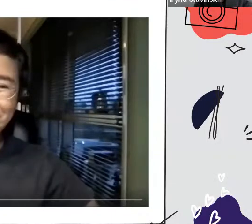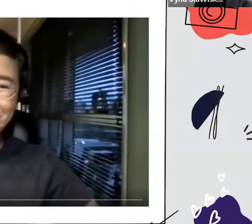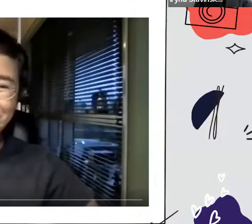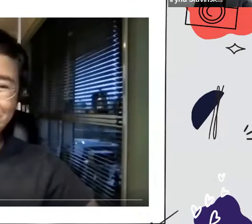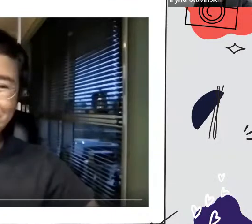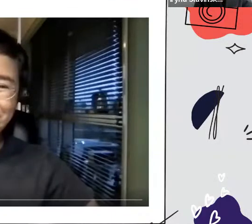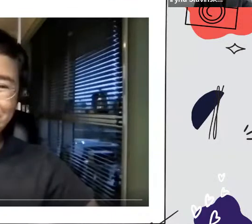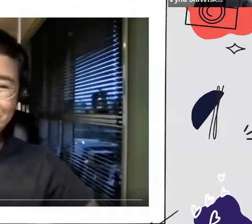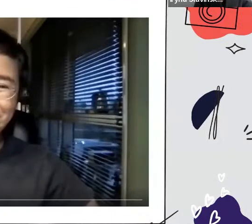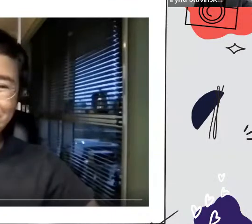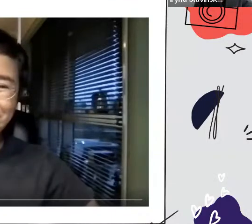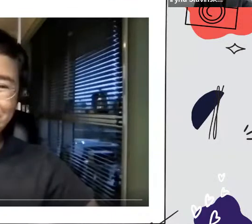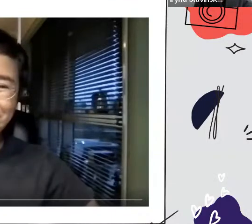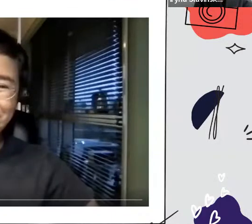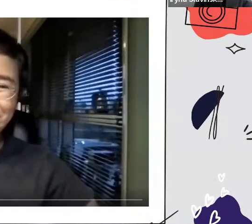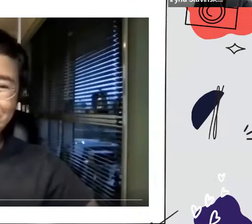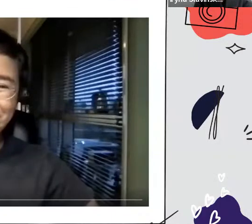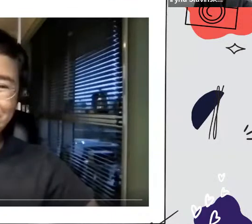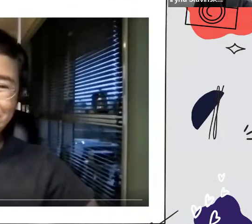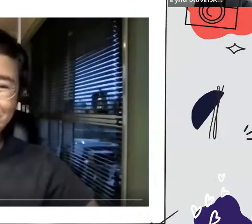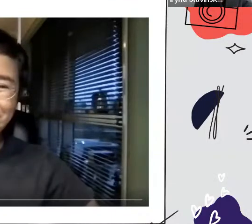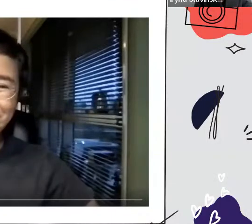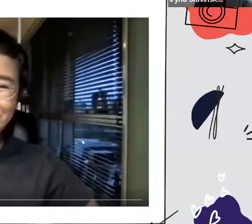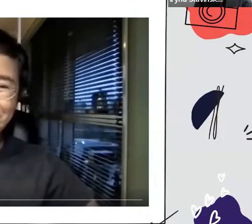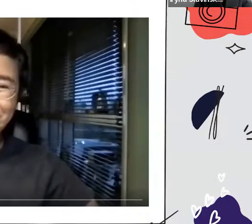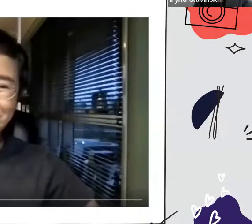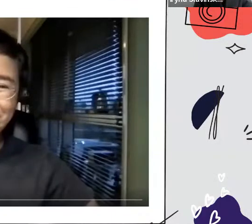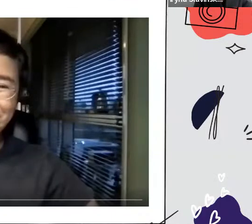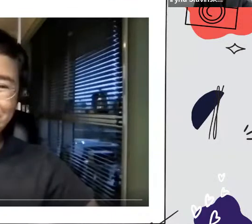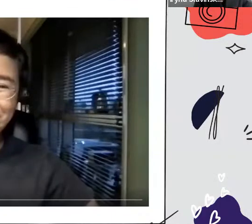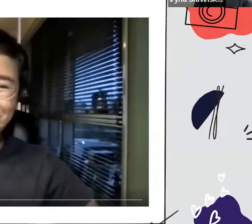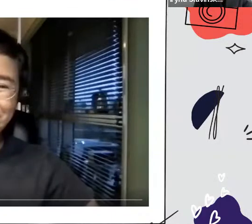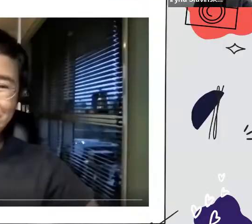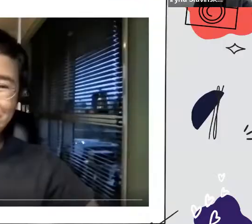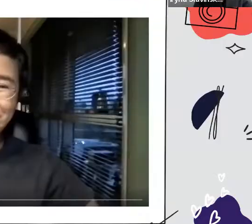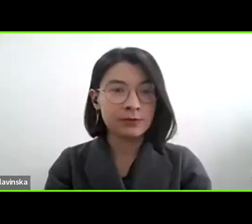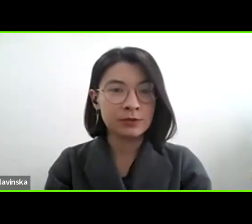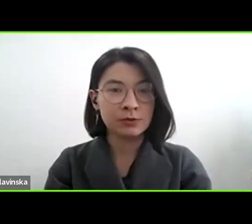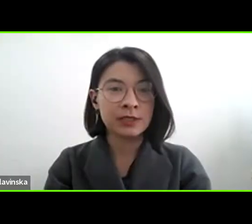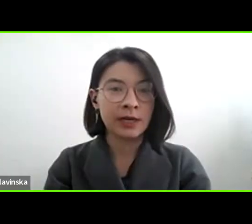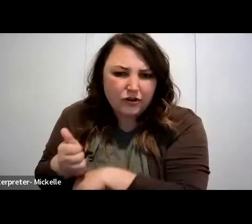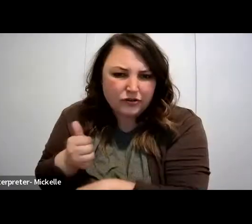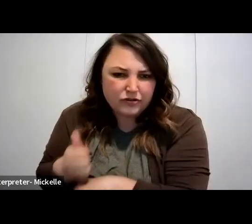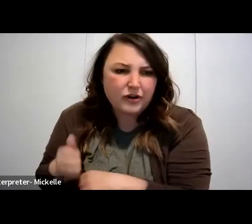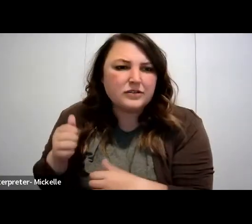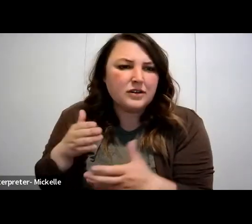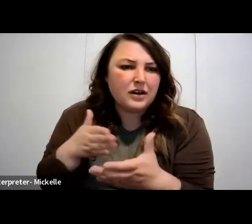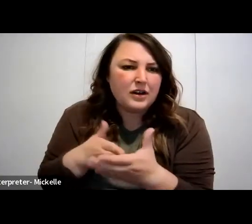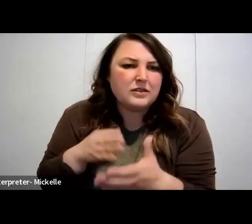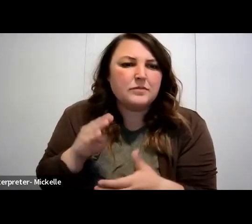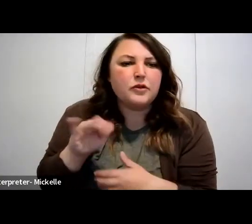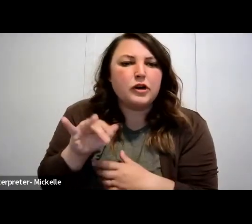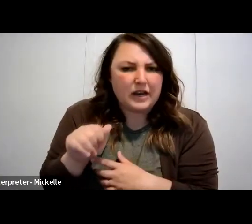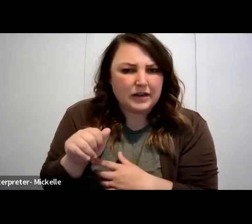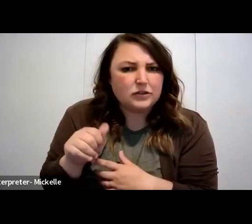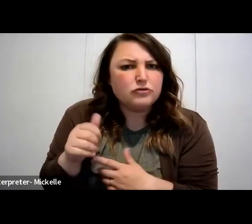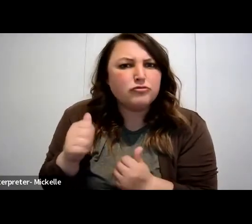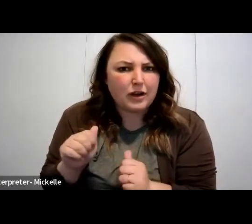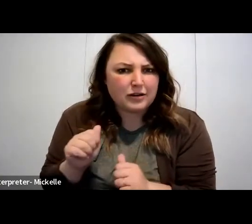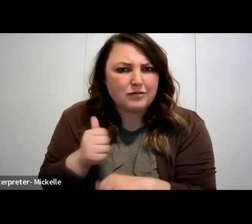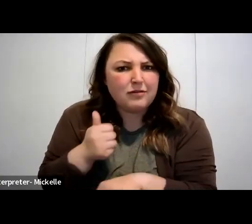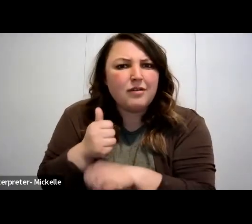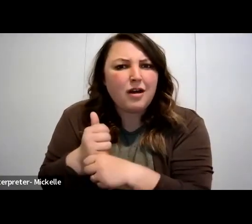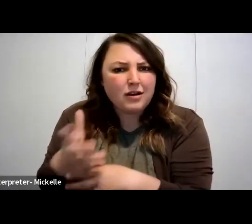Philippine government has filed multiple charges against Maria Ressa in an attempt to silence her and prevent her